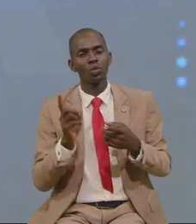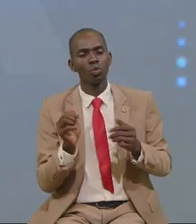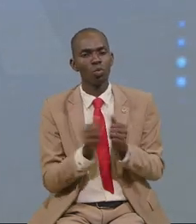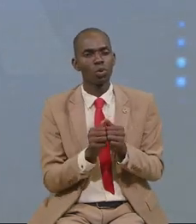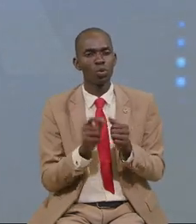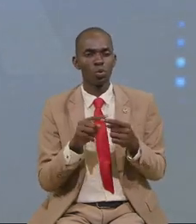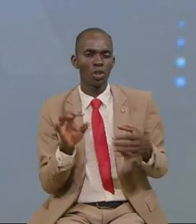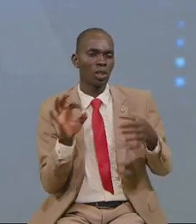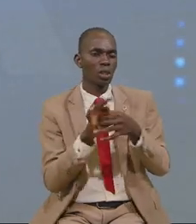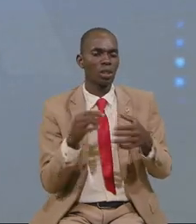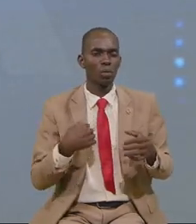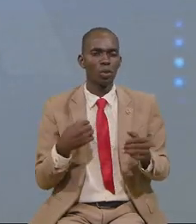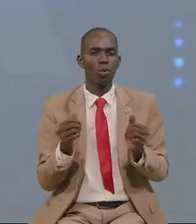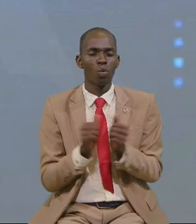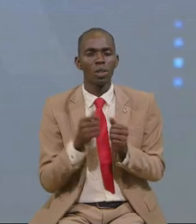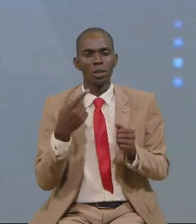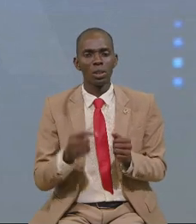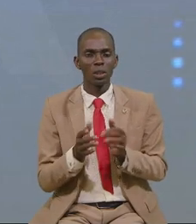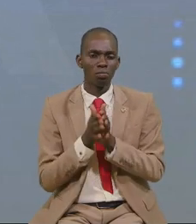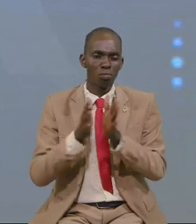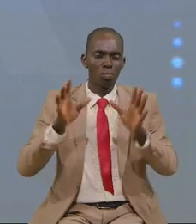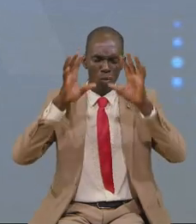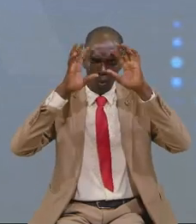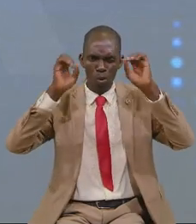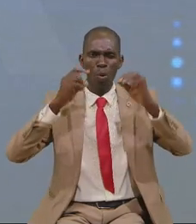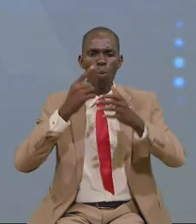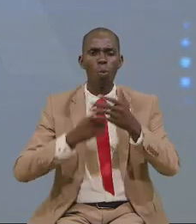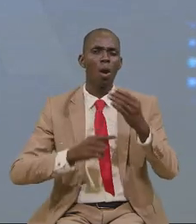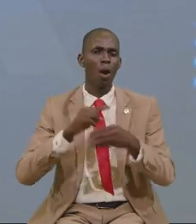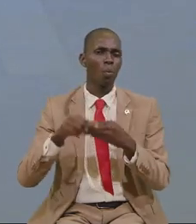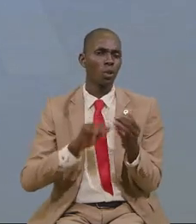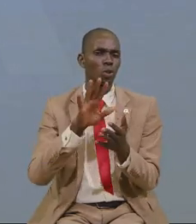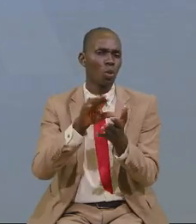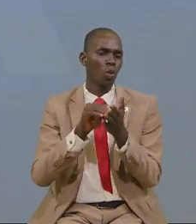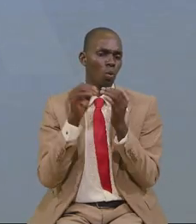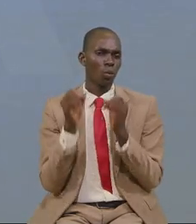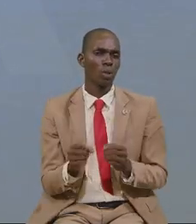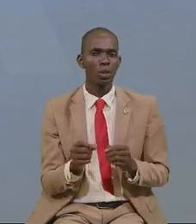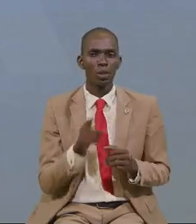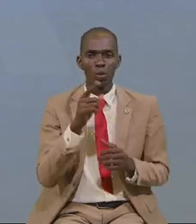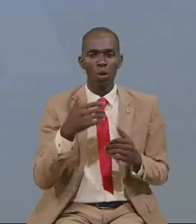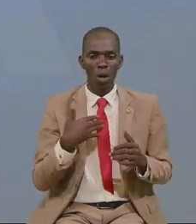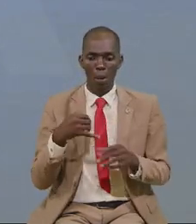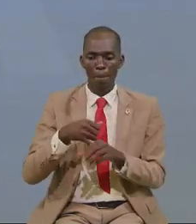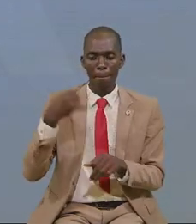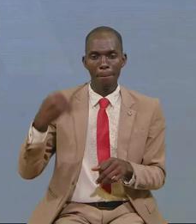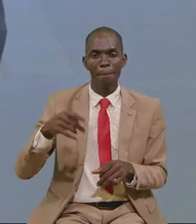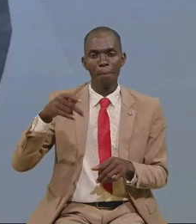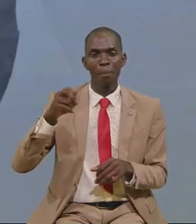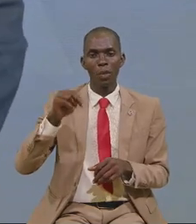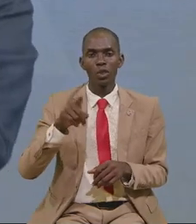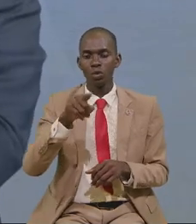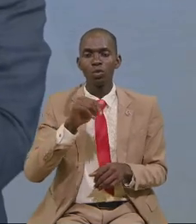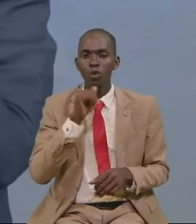general superintendent. How about the one you have? You have pain. You are not using it. You have to come to me